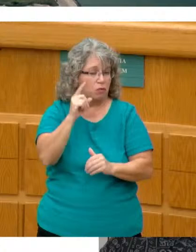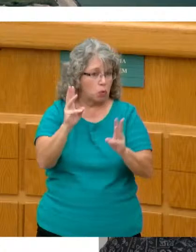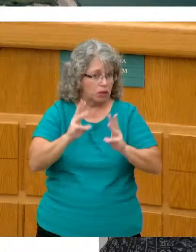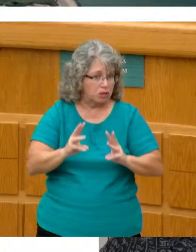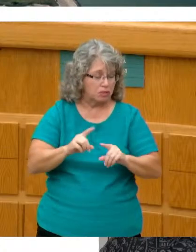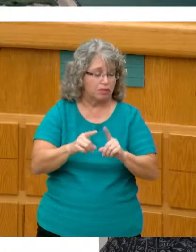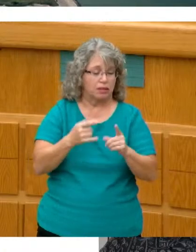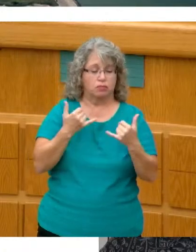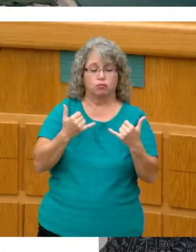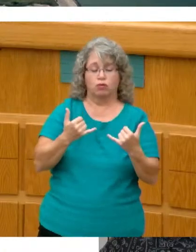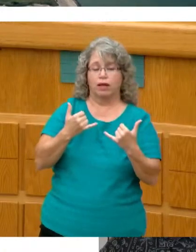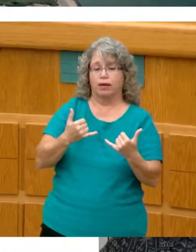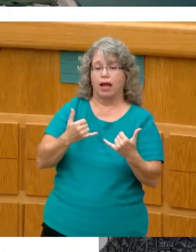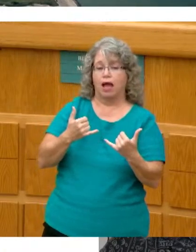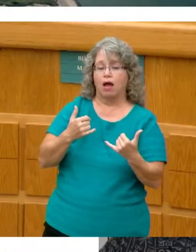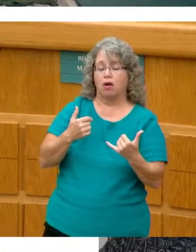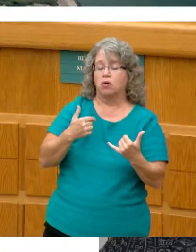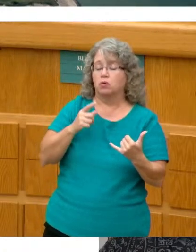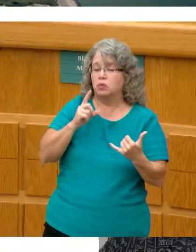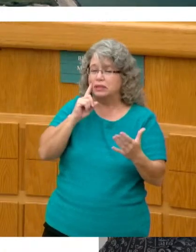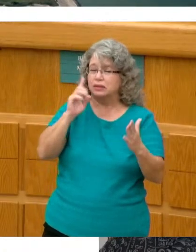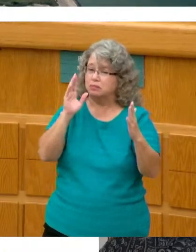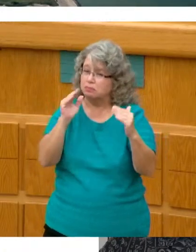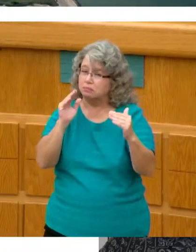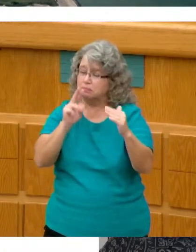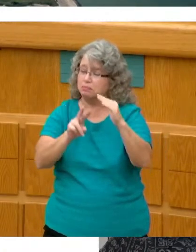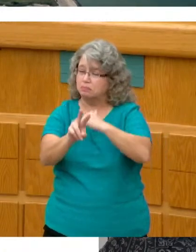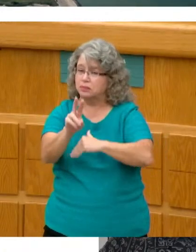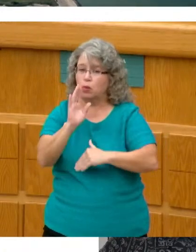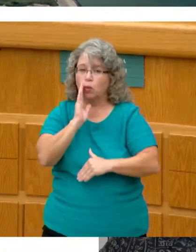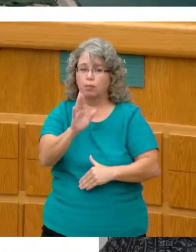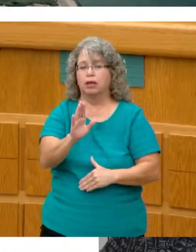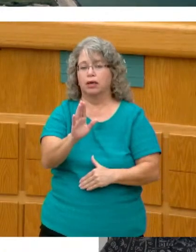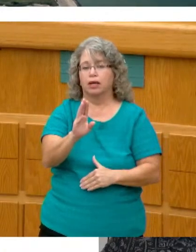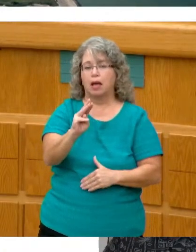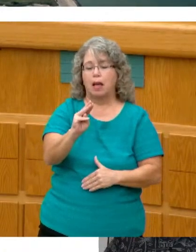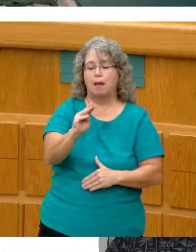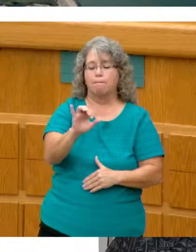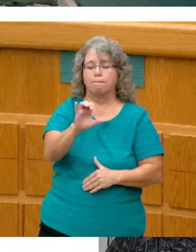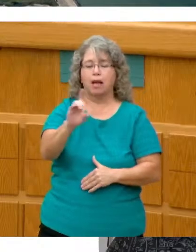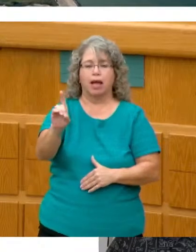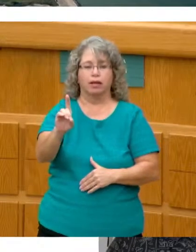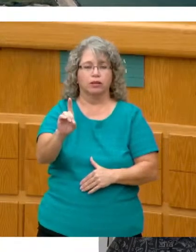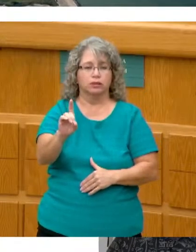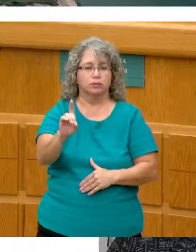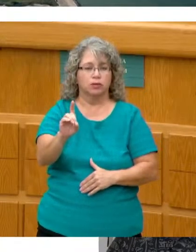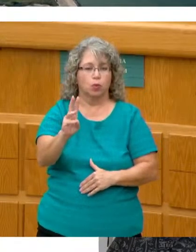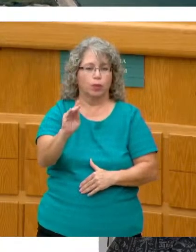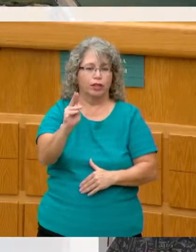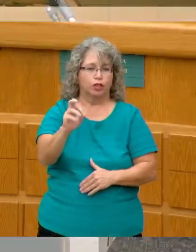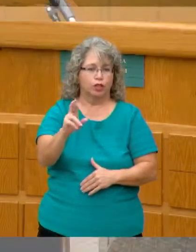we're looking at a mild winter. Thank you very much, and we'll see you in 2 weeks.